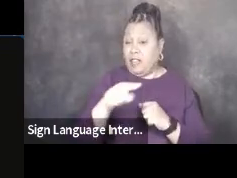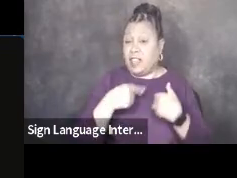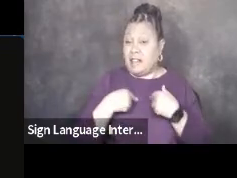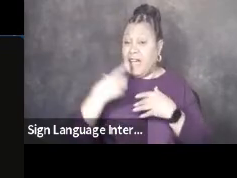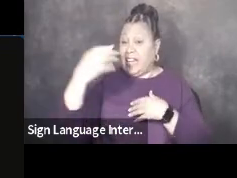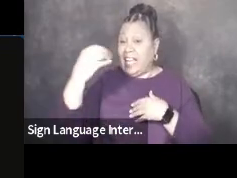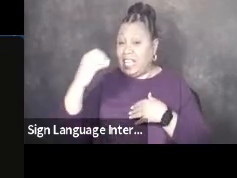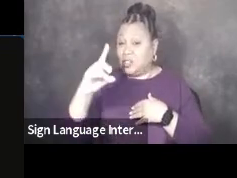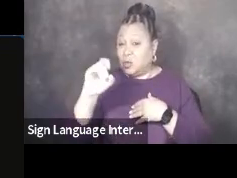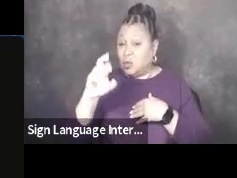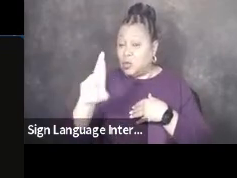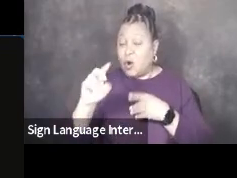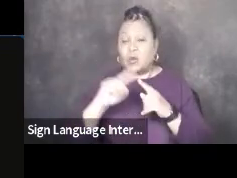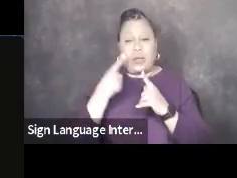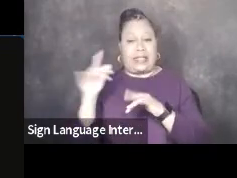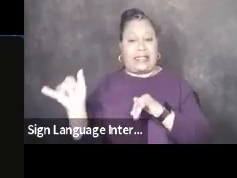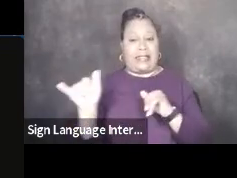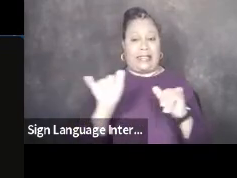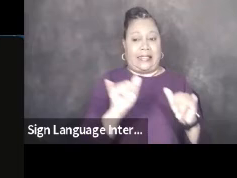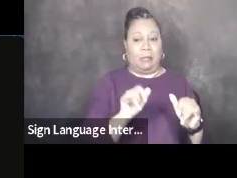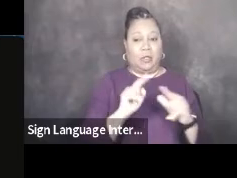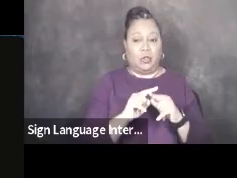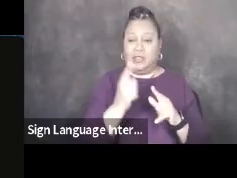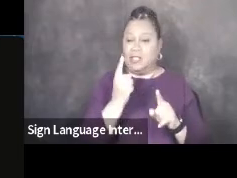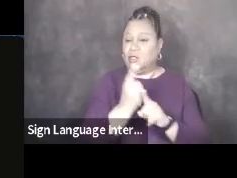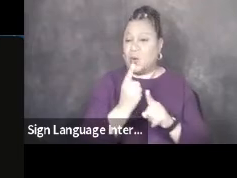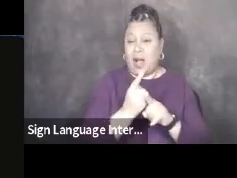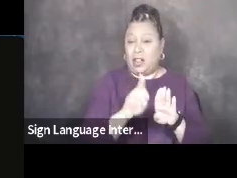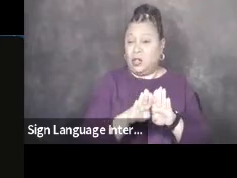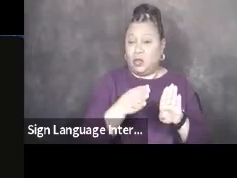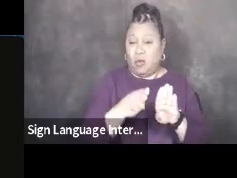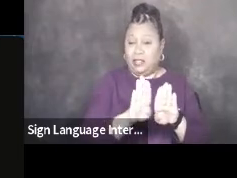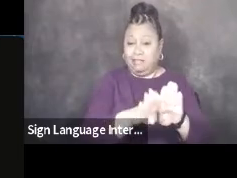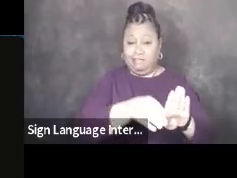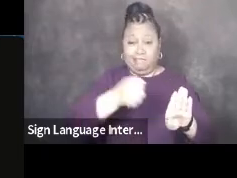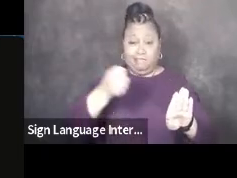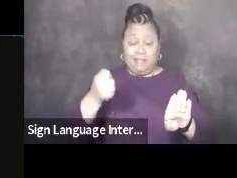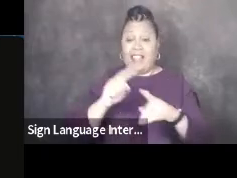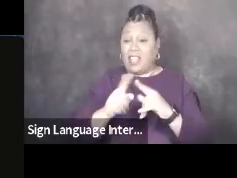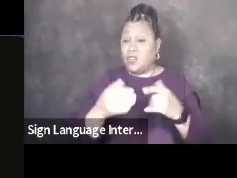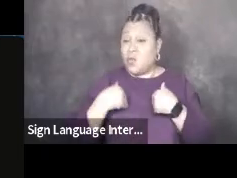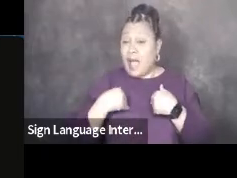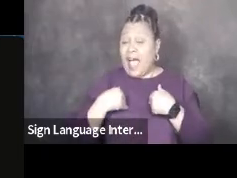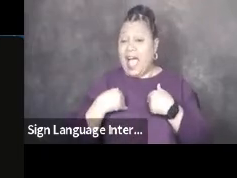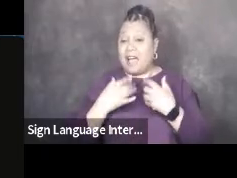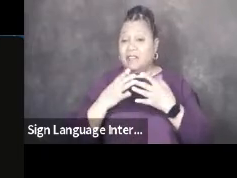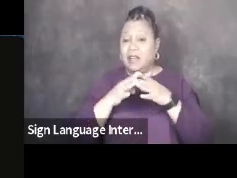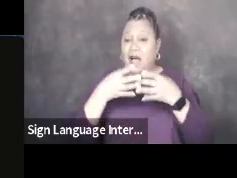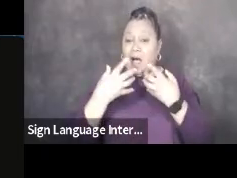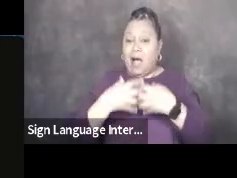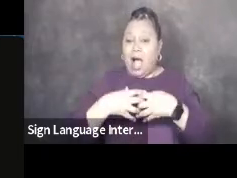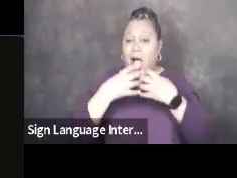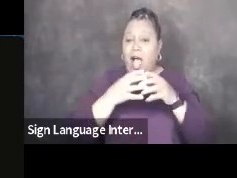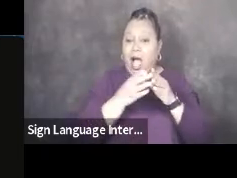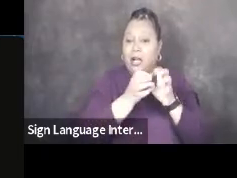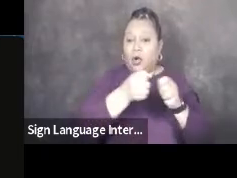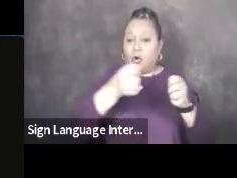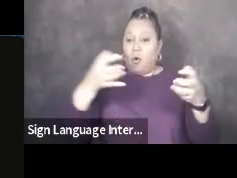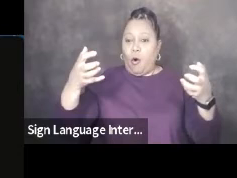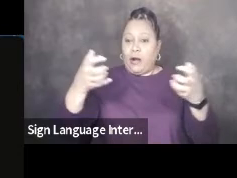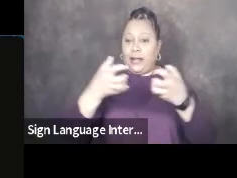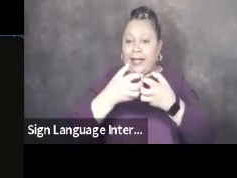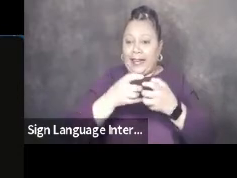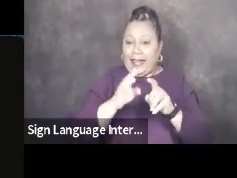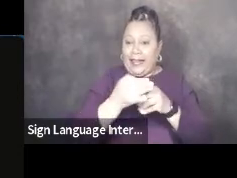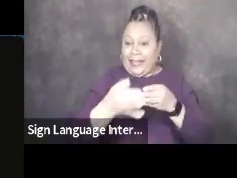exterior door, which is very similar to just a regular door in your house. And then you have an accordion gate that you have to pull across that's